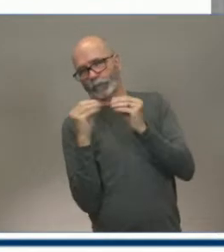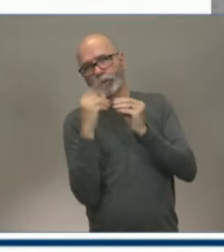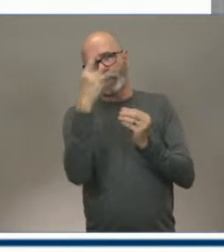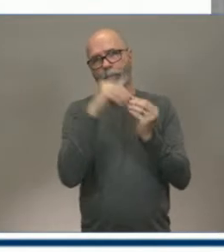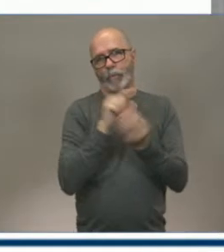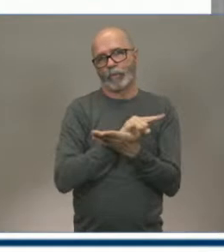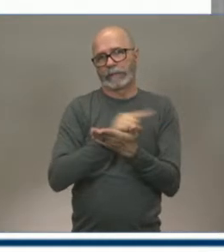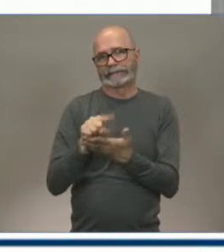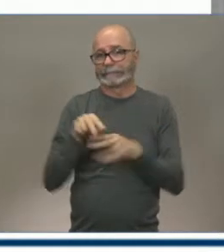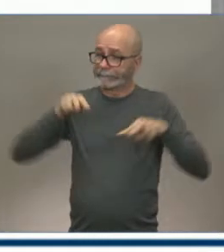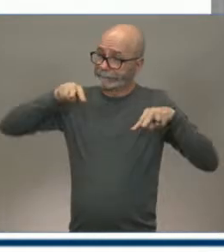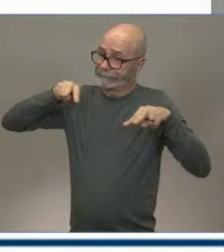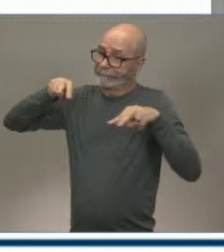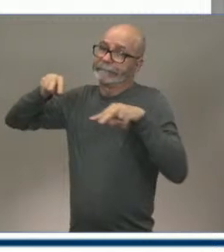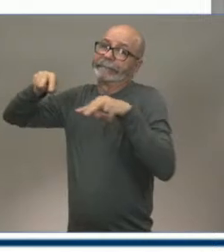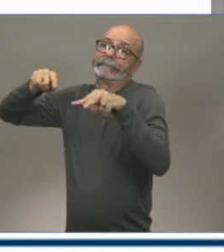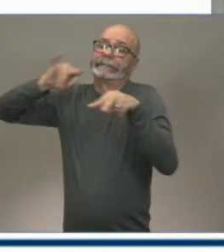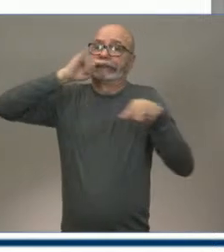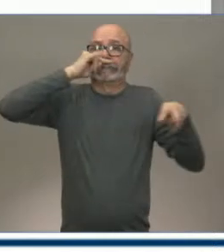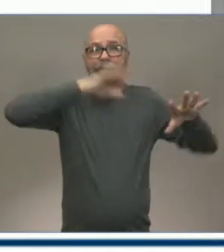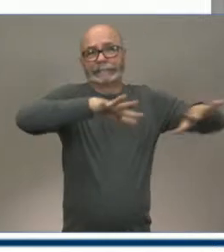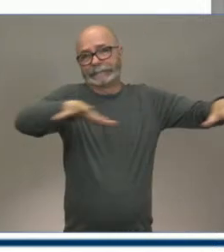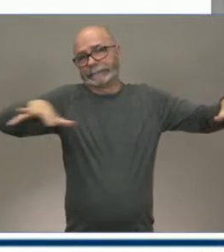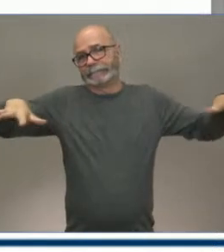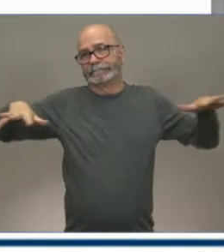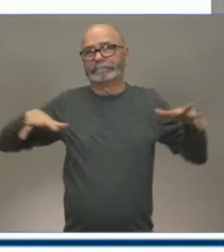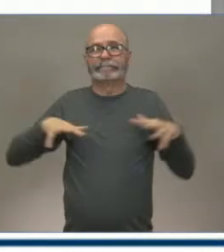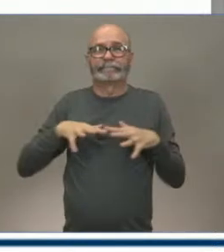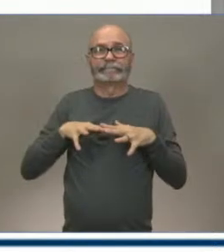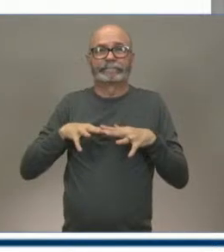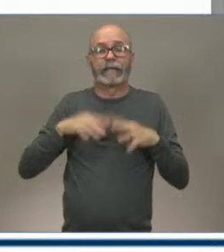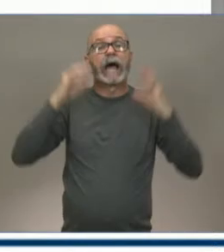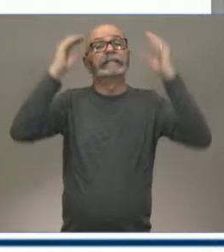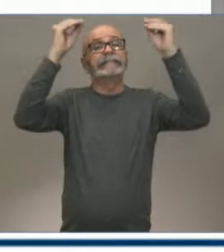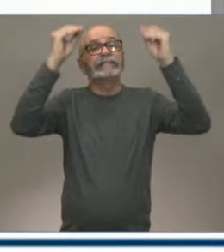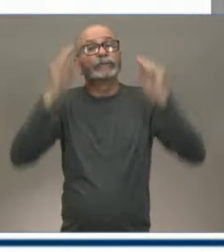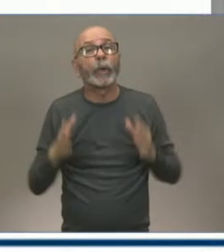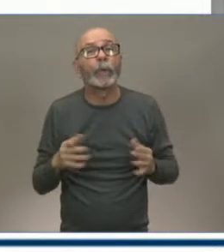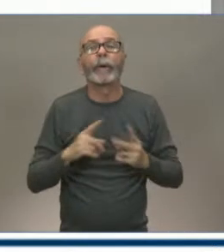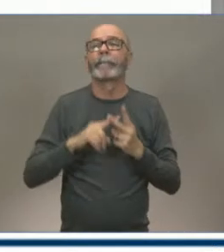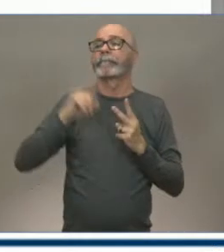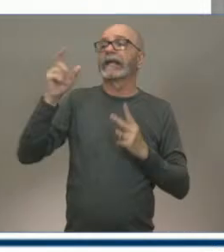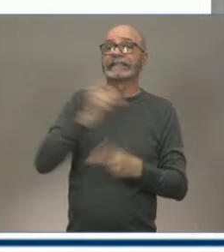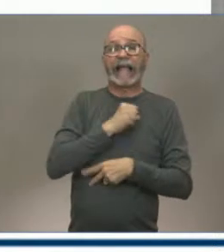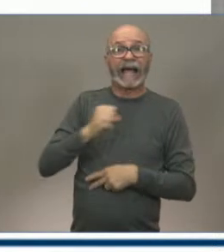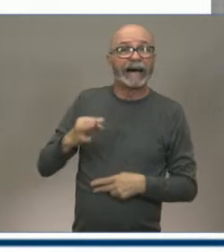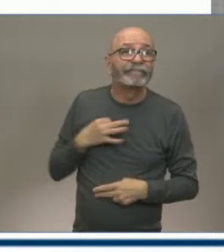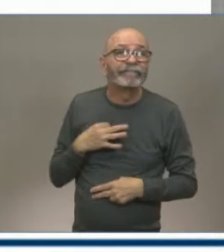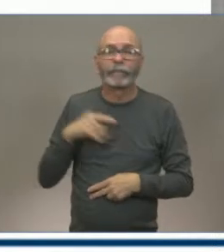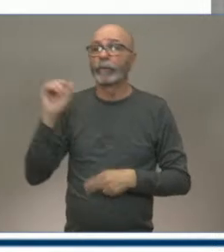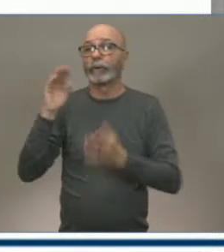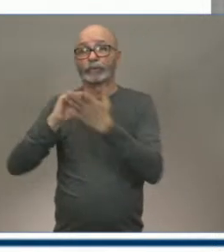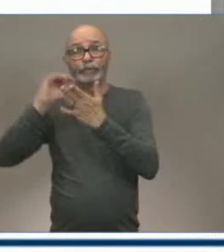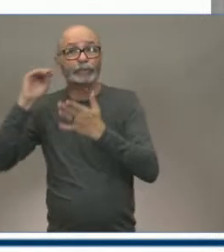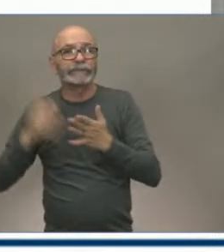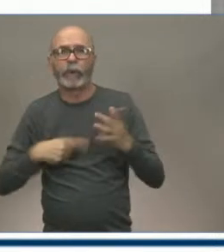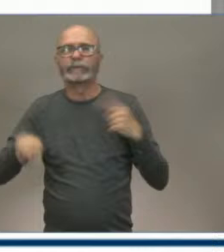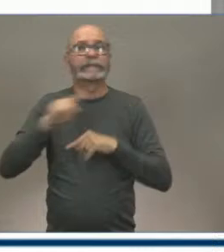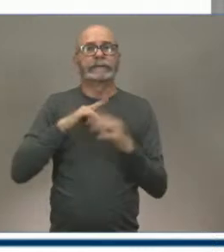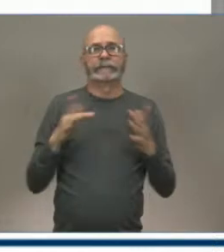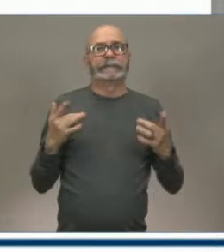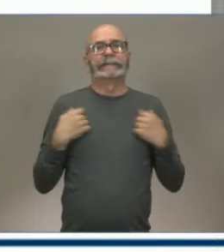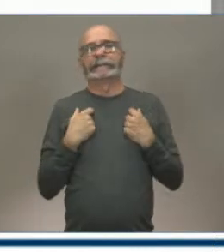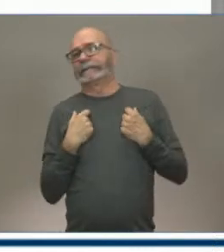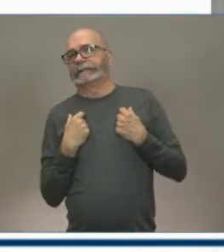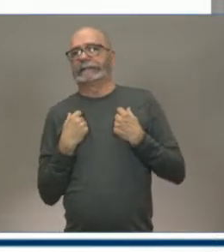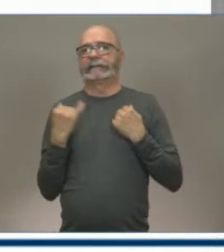back to class. To teachers, staff, and students, I know some of you are worried about COVID lurking around the corner. There